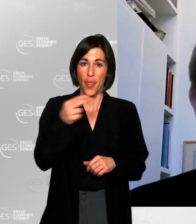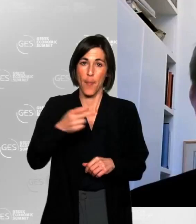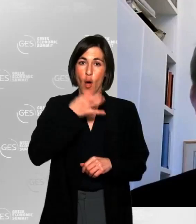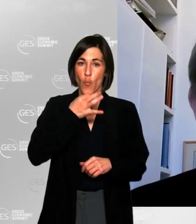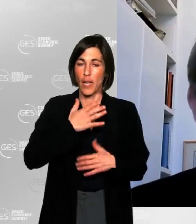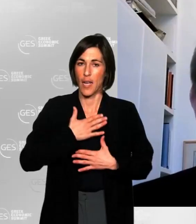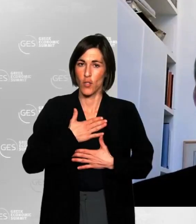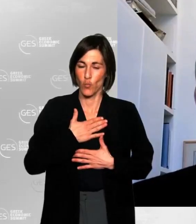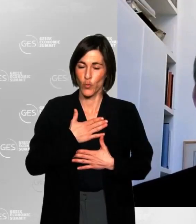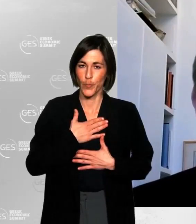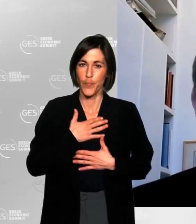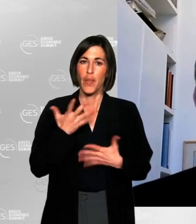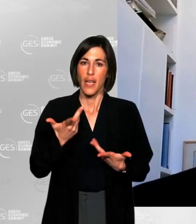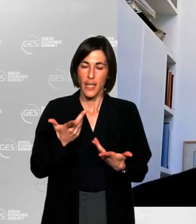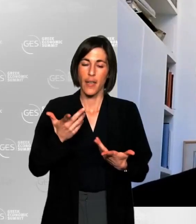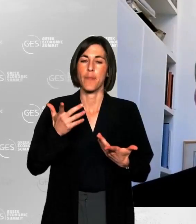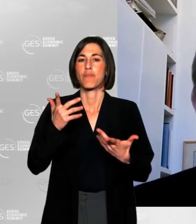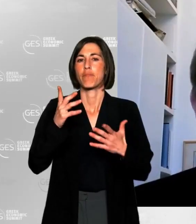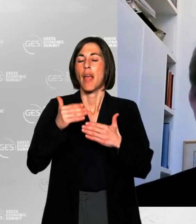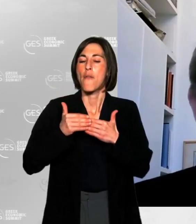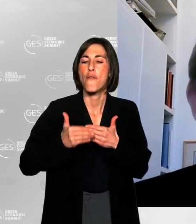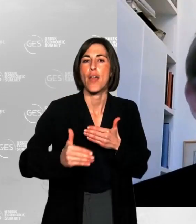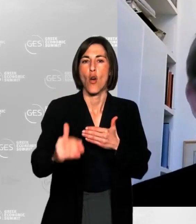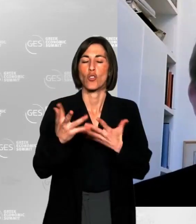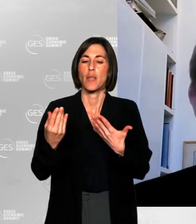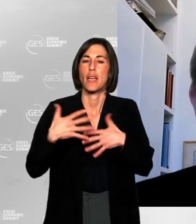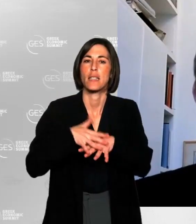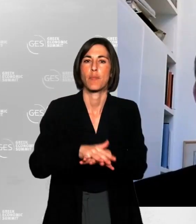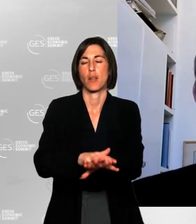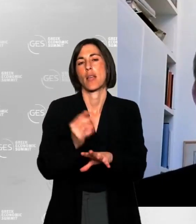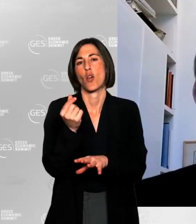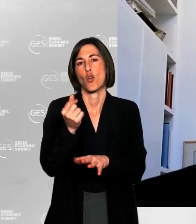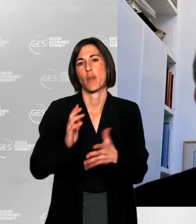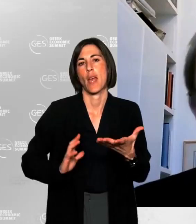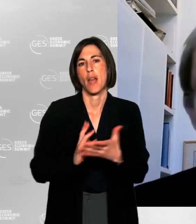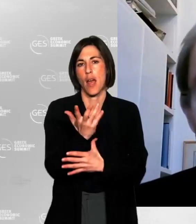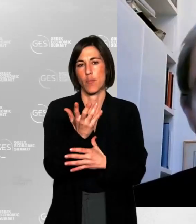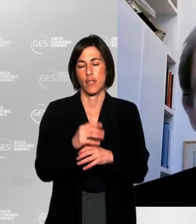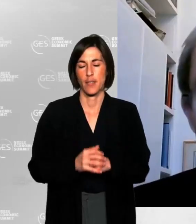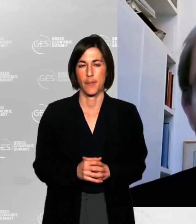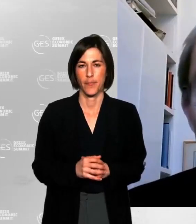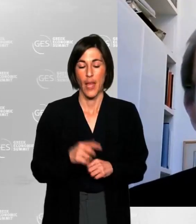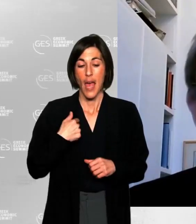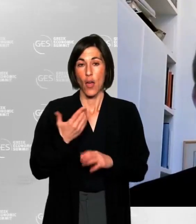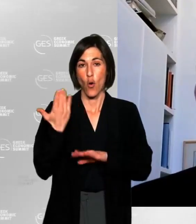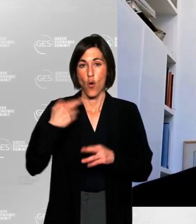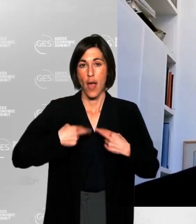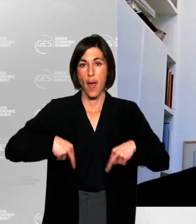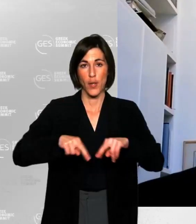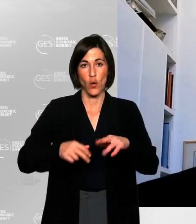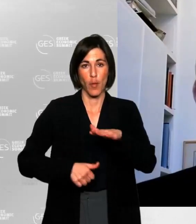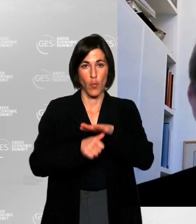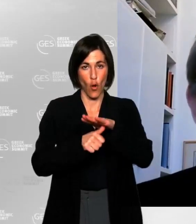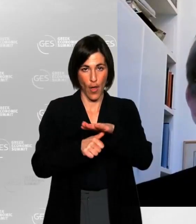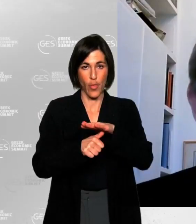inclusive economic growth. Although I did chair the committee and we did produce a report on the Greek economy, I'm going to bring